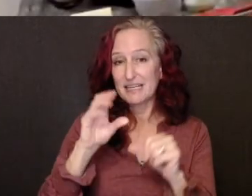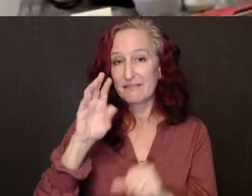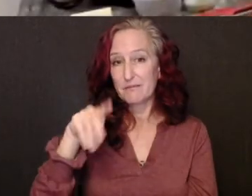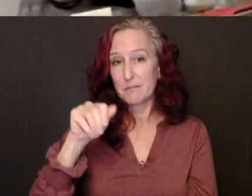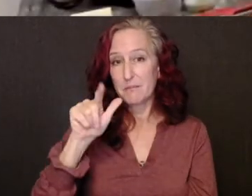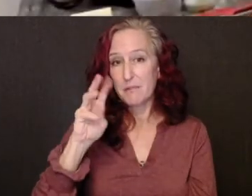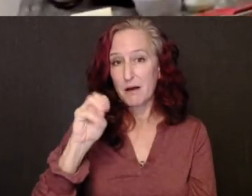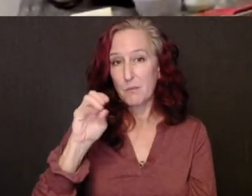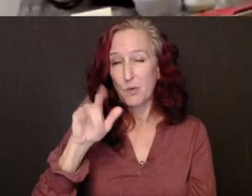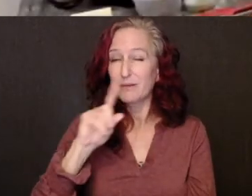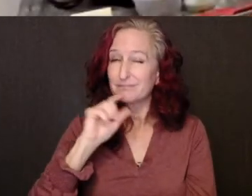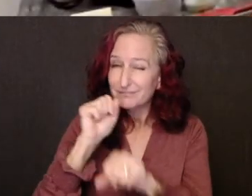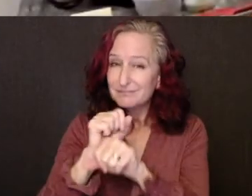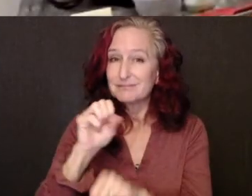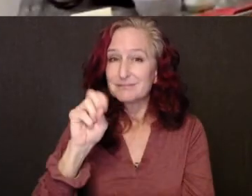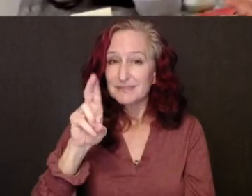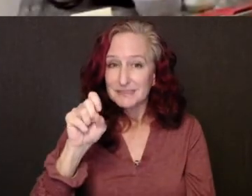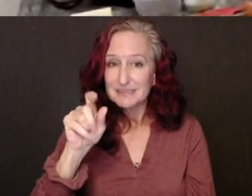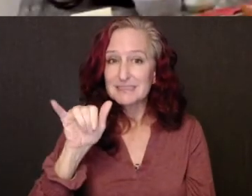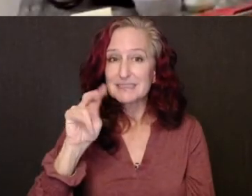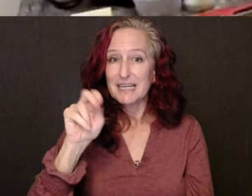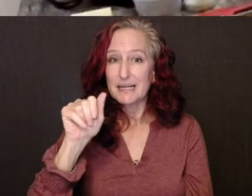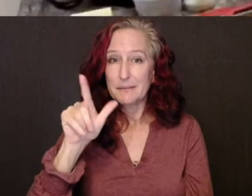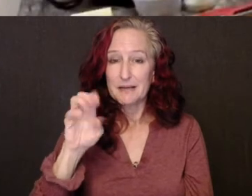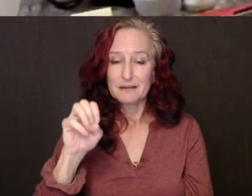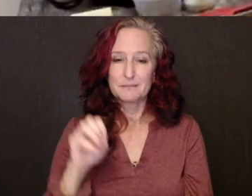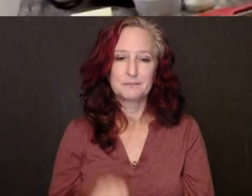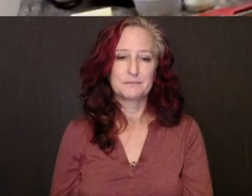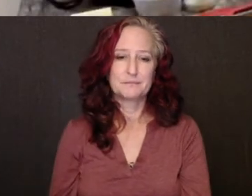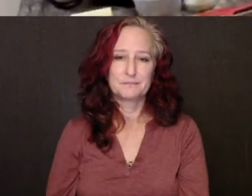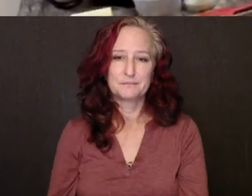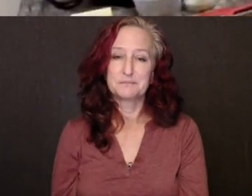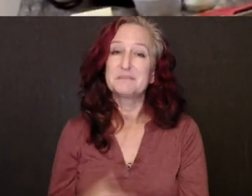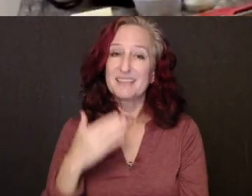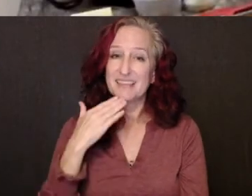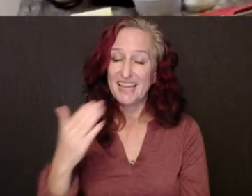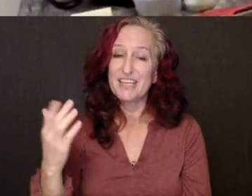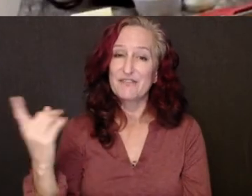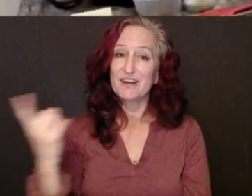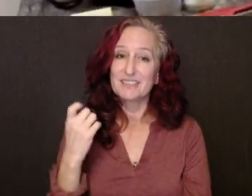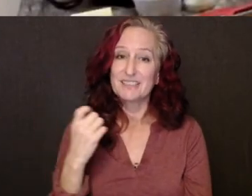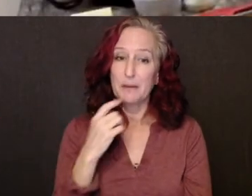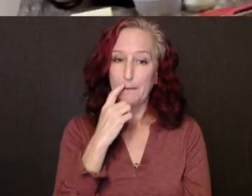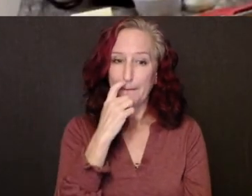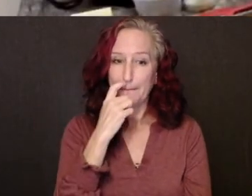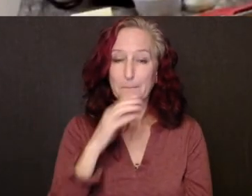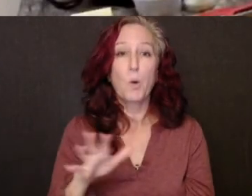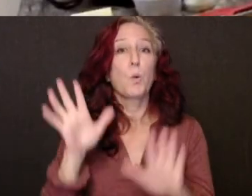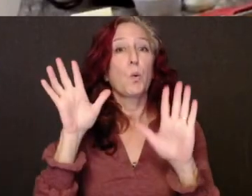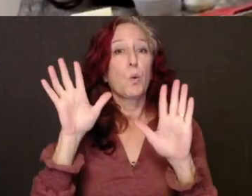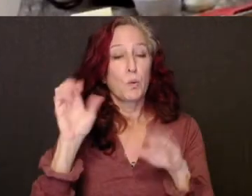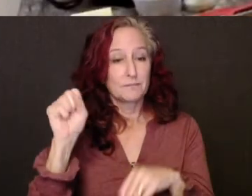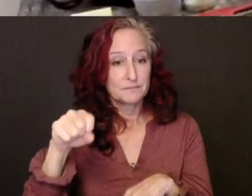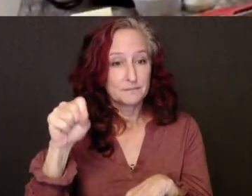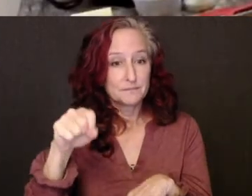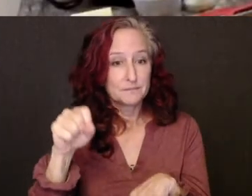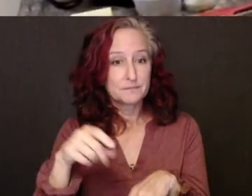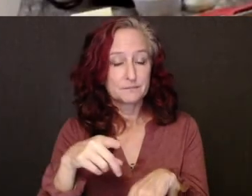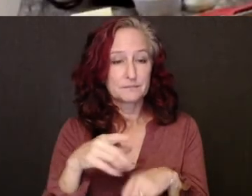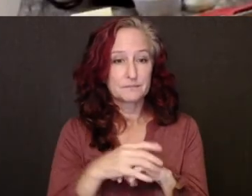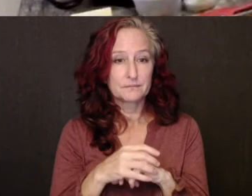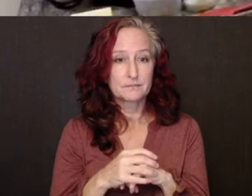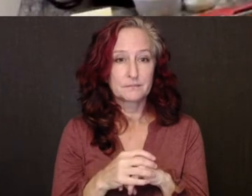Balance, so that's another thing. So yeah, definitely, I would definitely have to do more research on